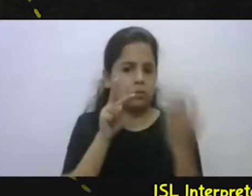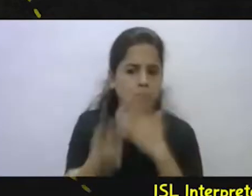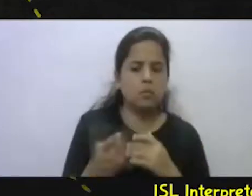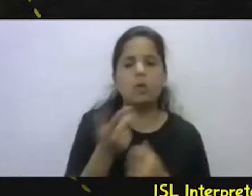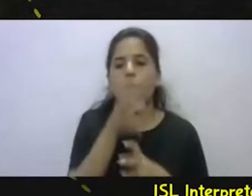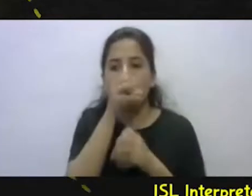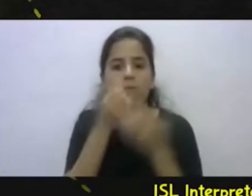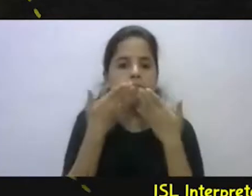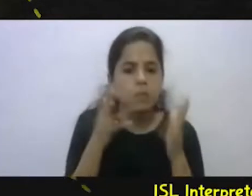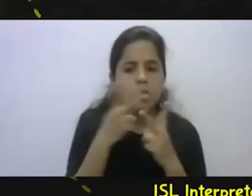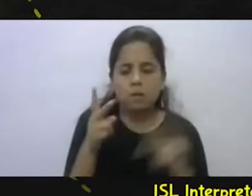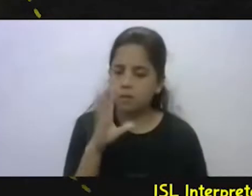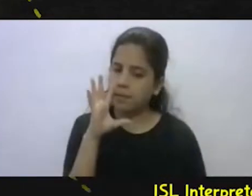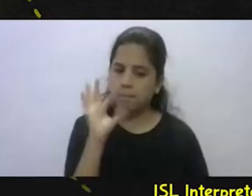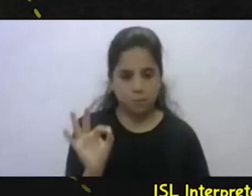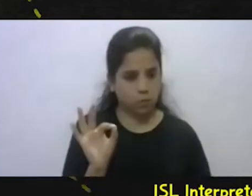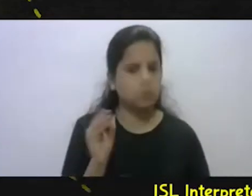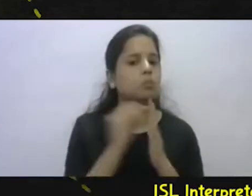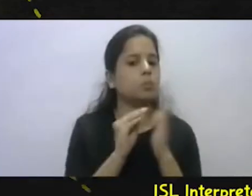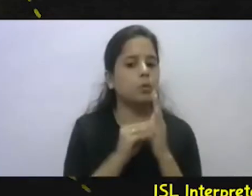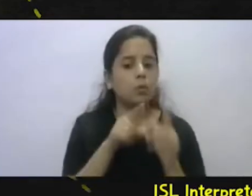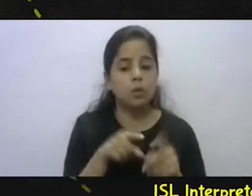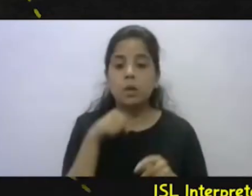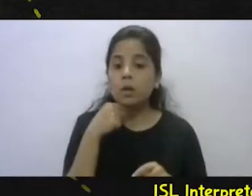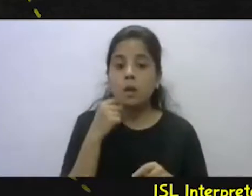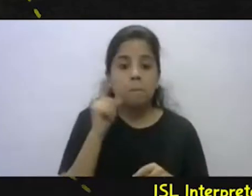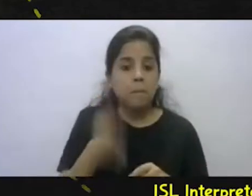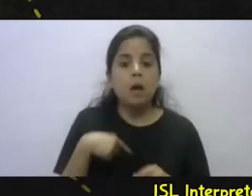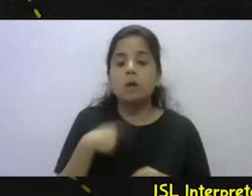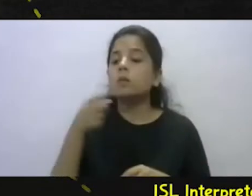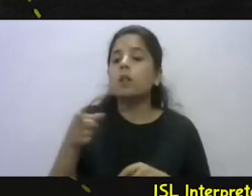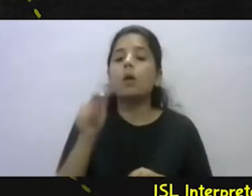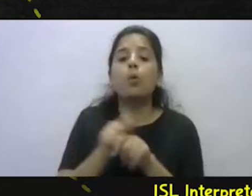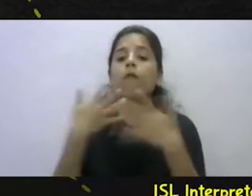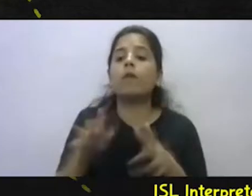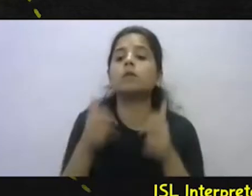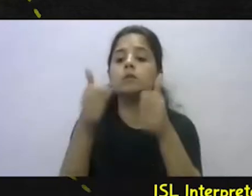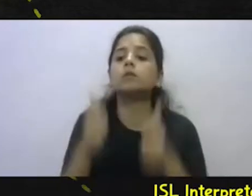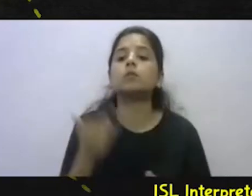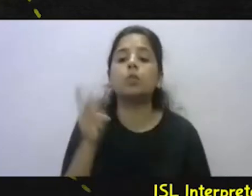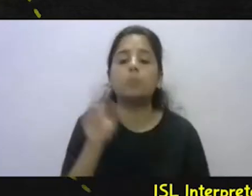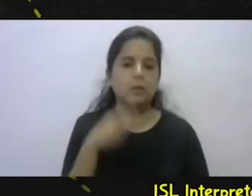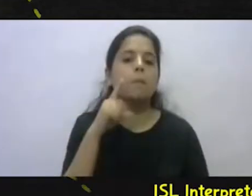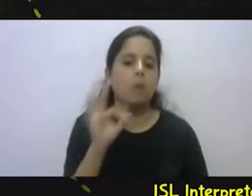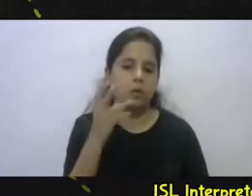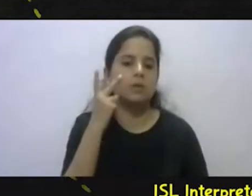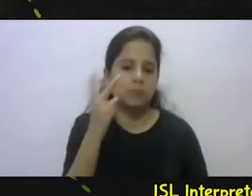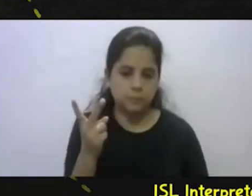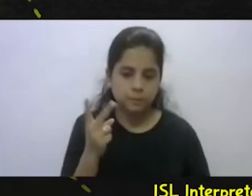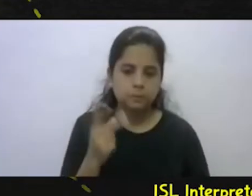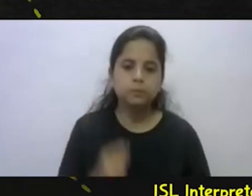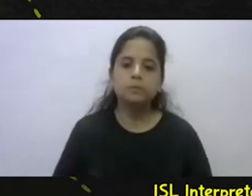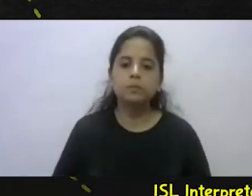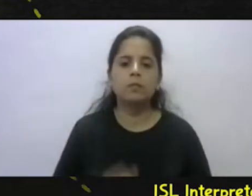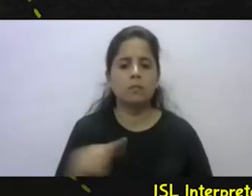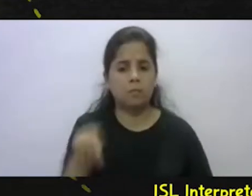as also Brenda mentioned, and compliance are very, very important. So these are not things that that can